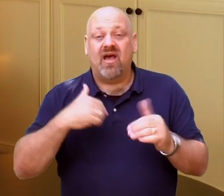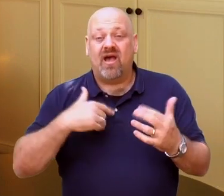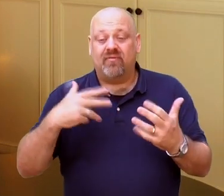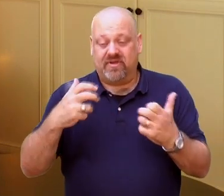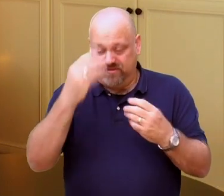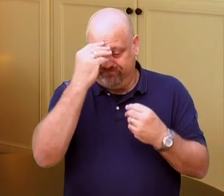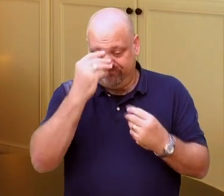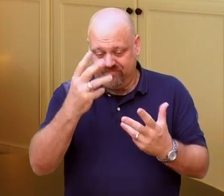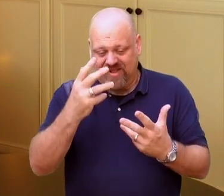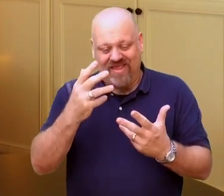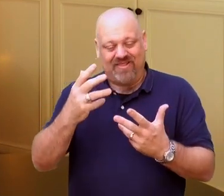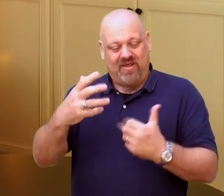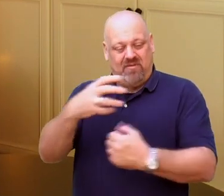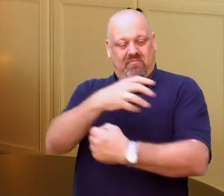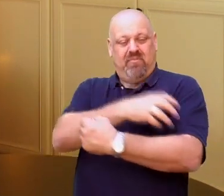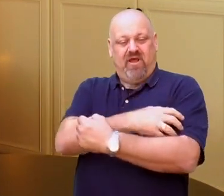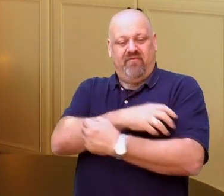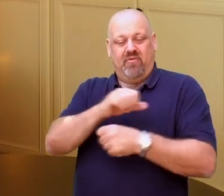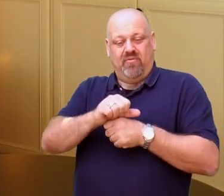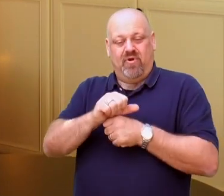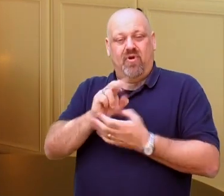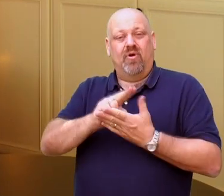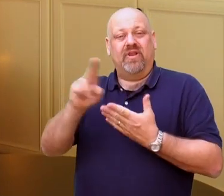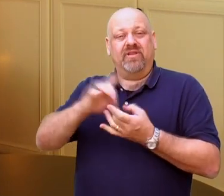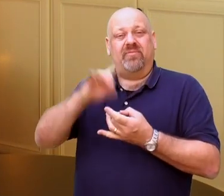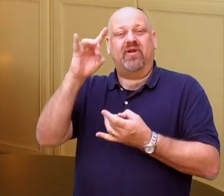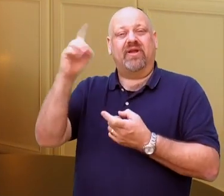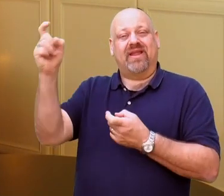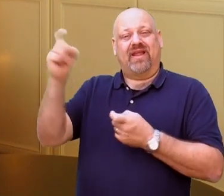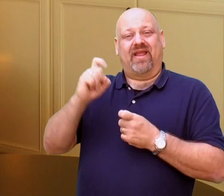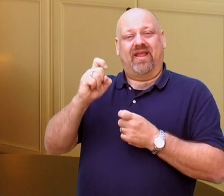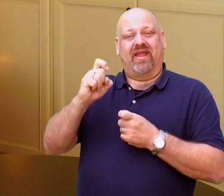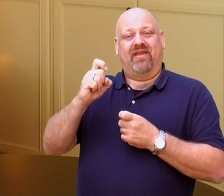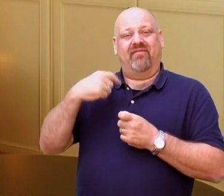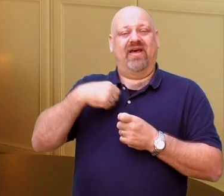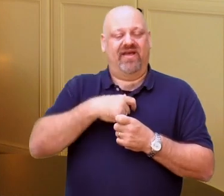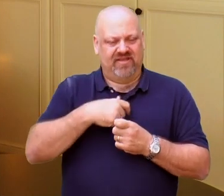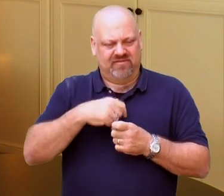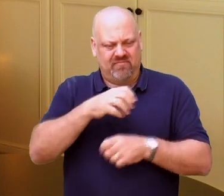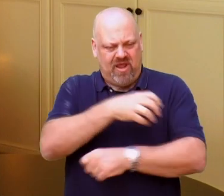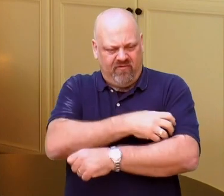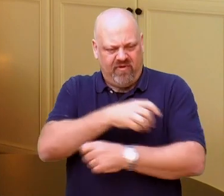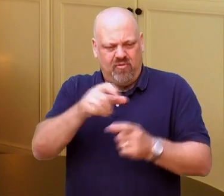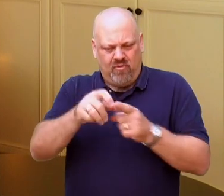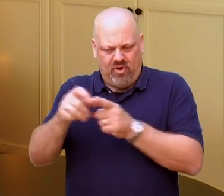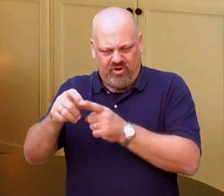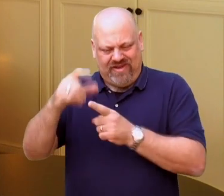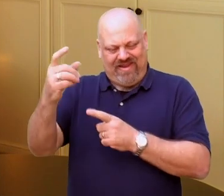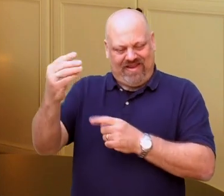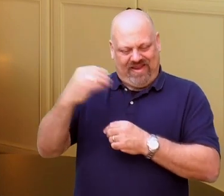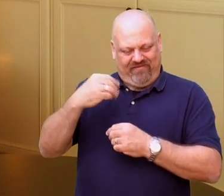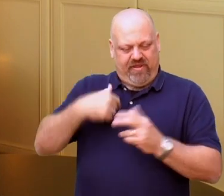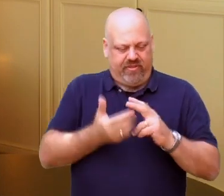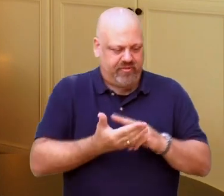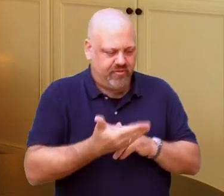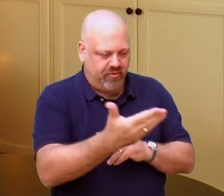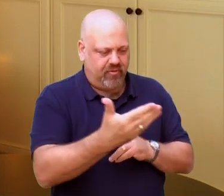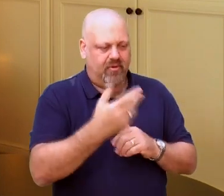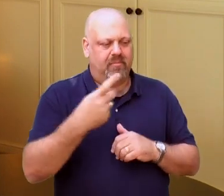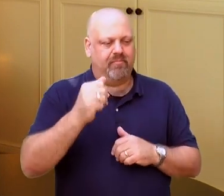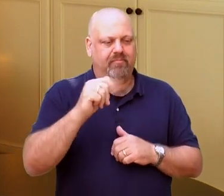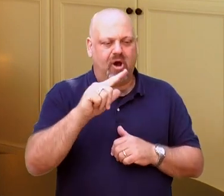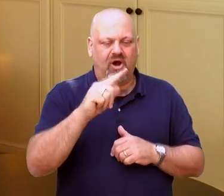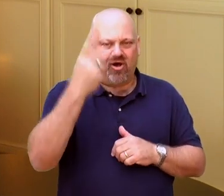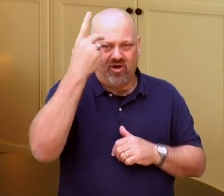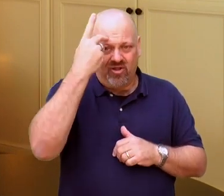Spirit gives to us through Paul when he wrote to one of the